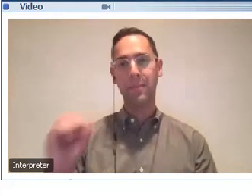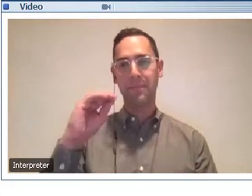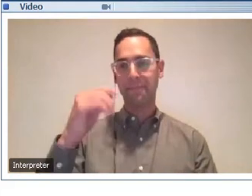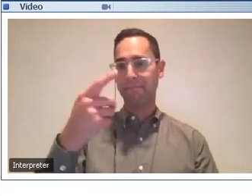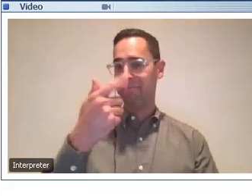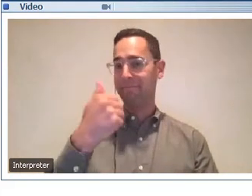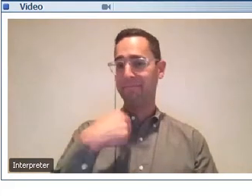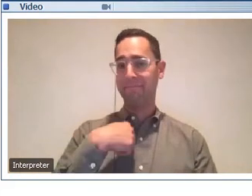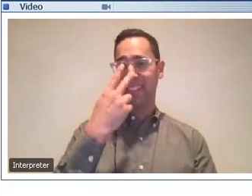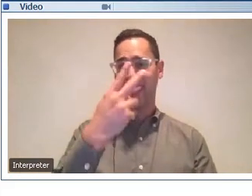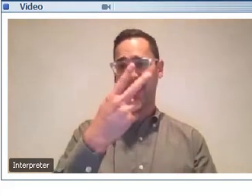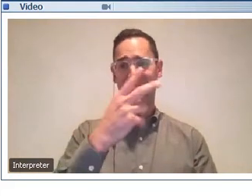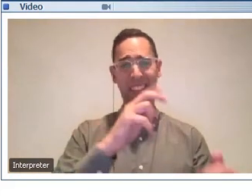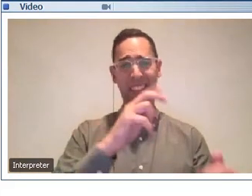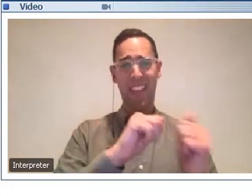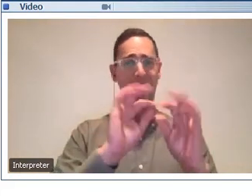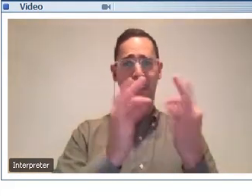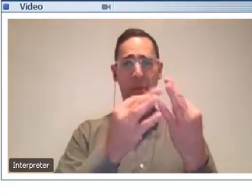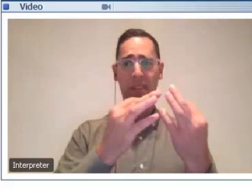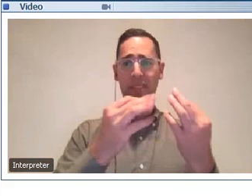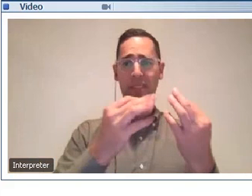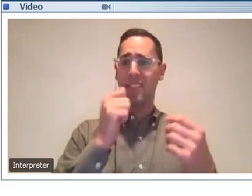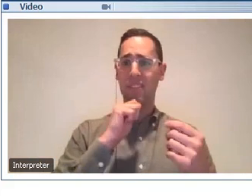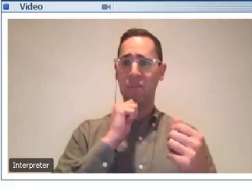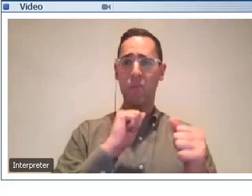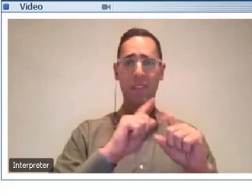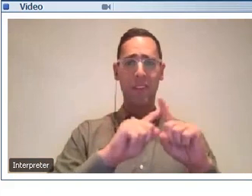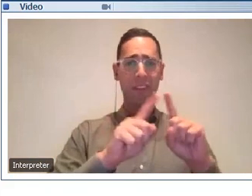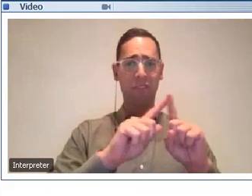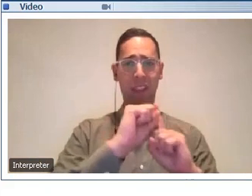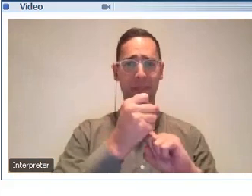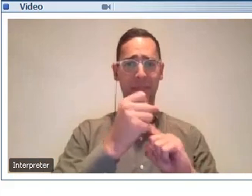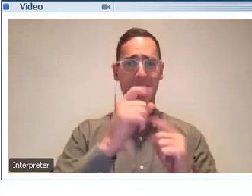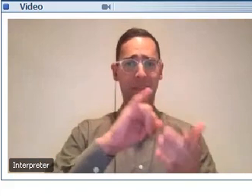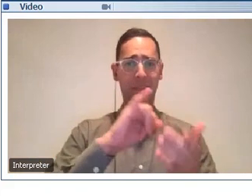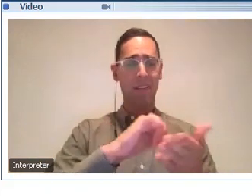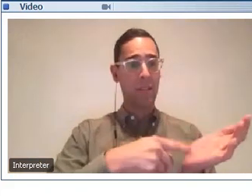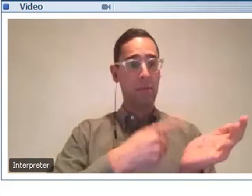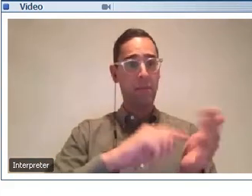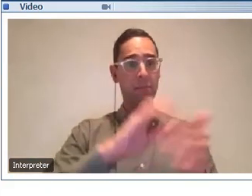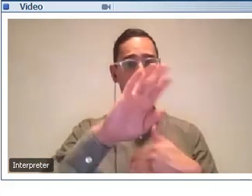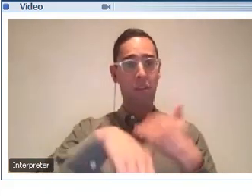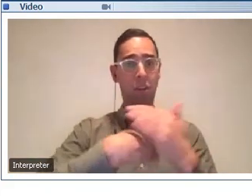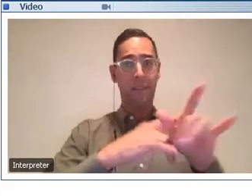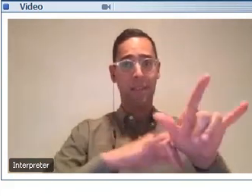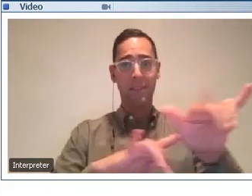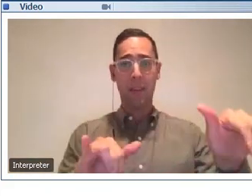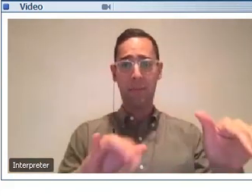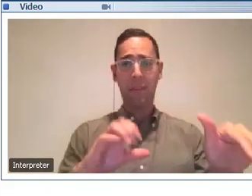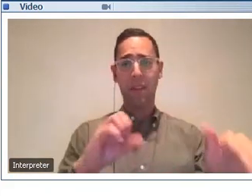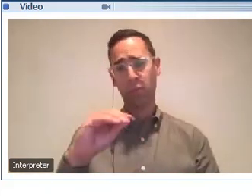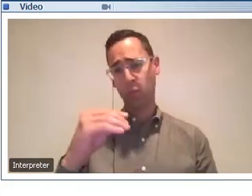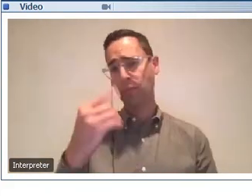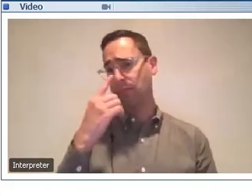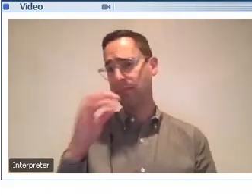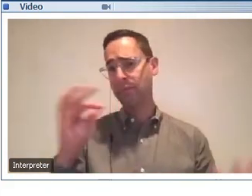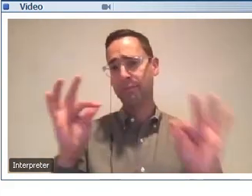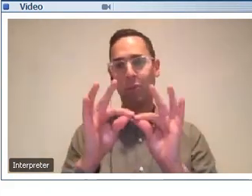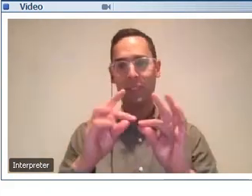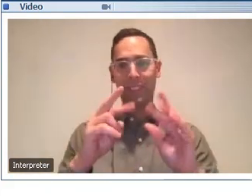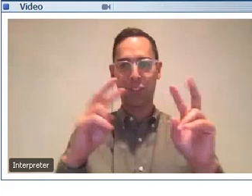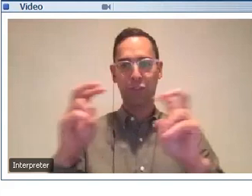different aspects of it, sometimes all at the same time. So right. It's a critical issue.